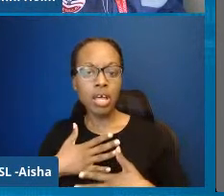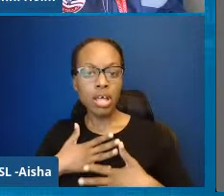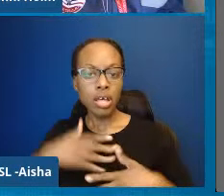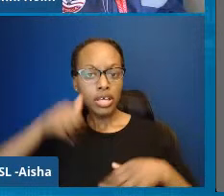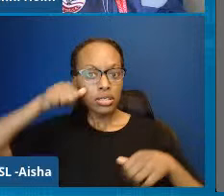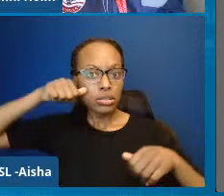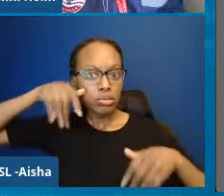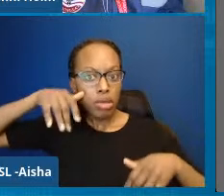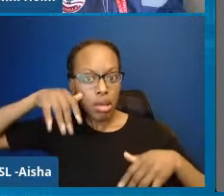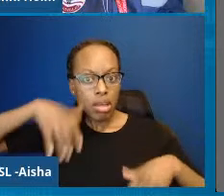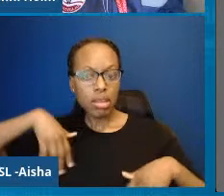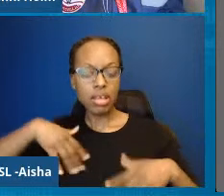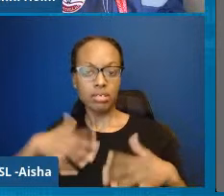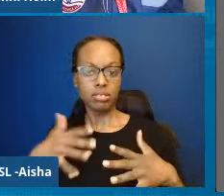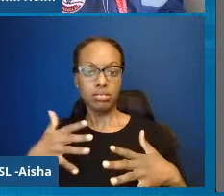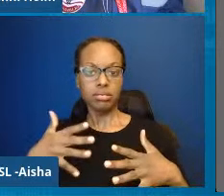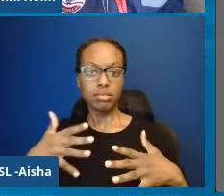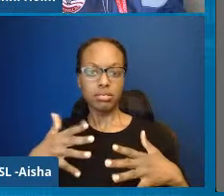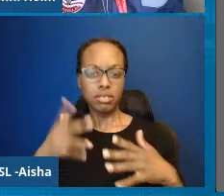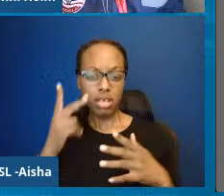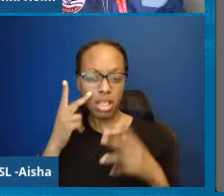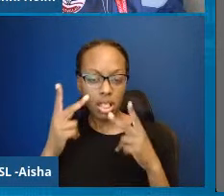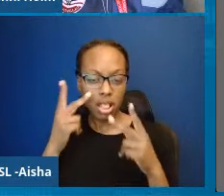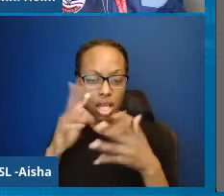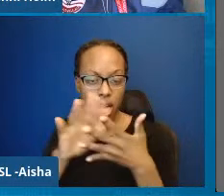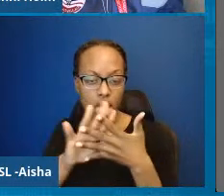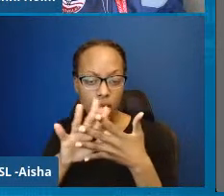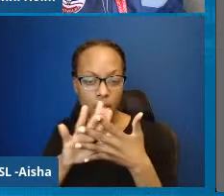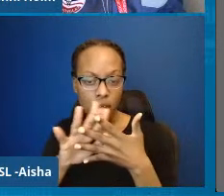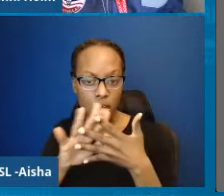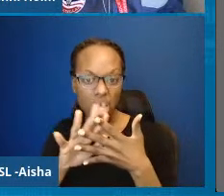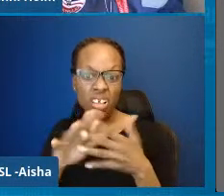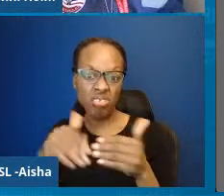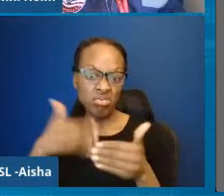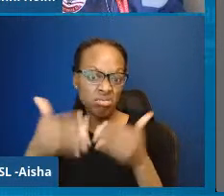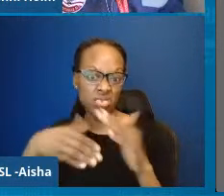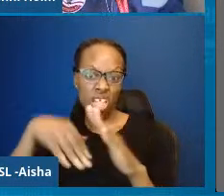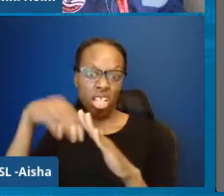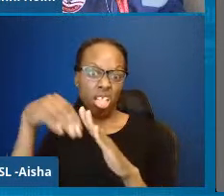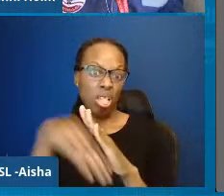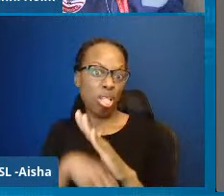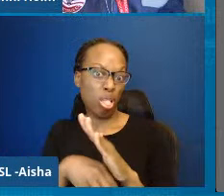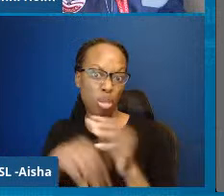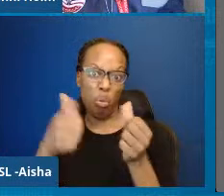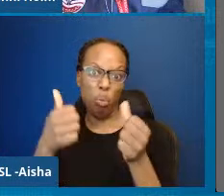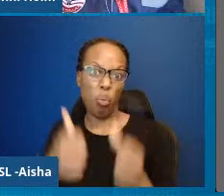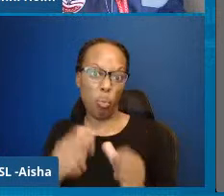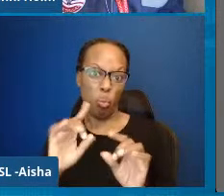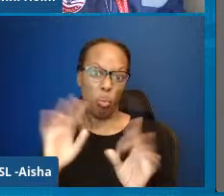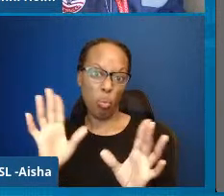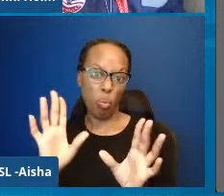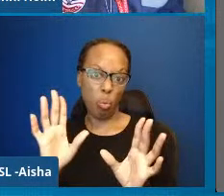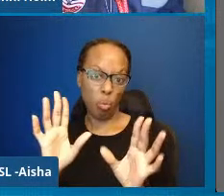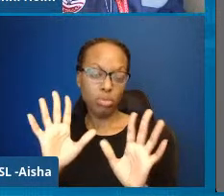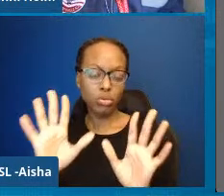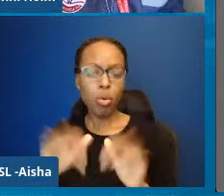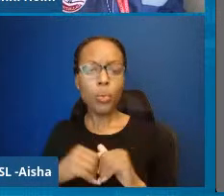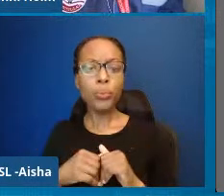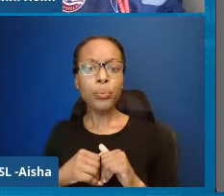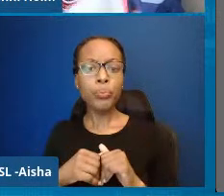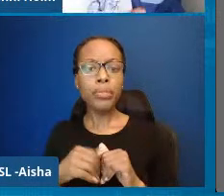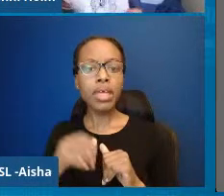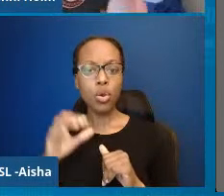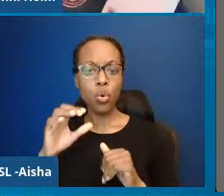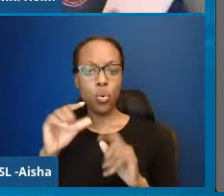dim sight, and then really bad stuff will happen. So listen, let's go ahead and go back up to this little word search. Do you guys have your puzzles in front of